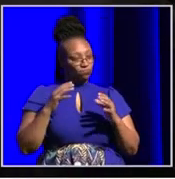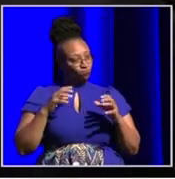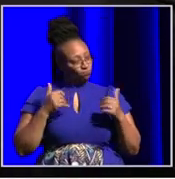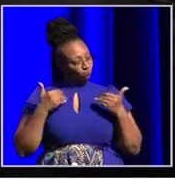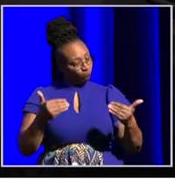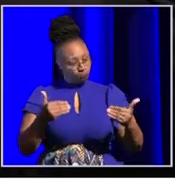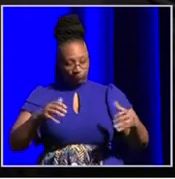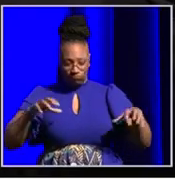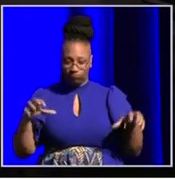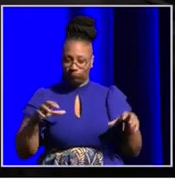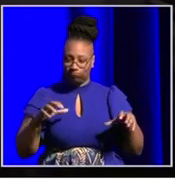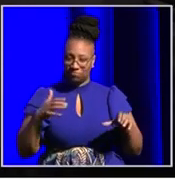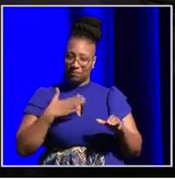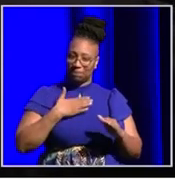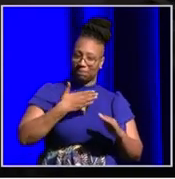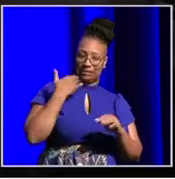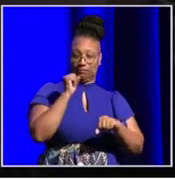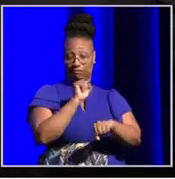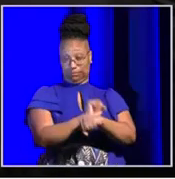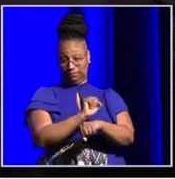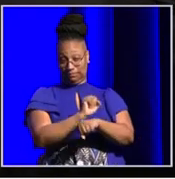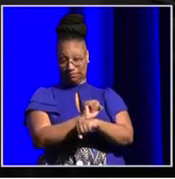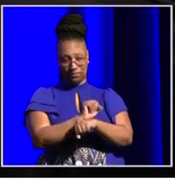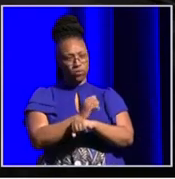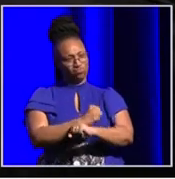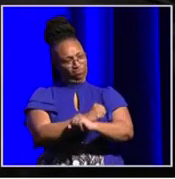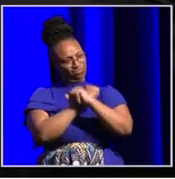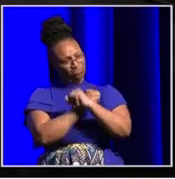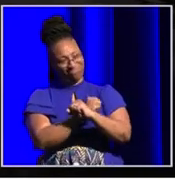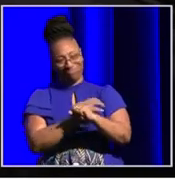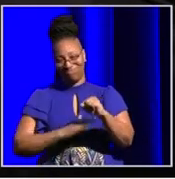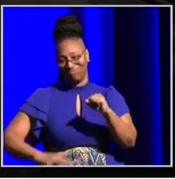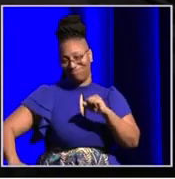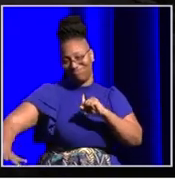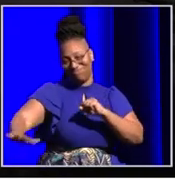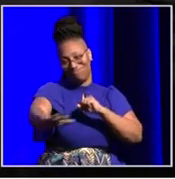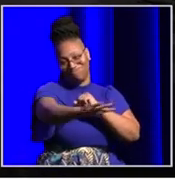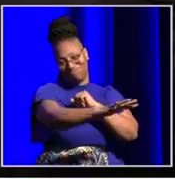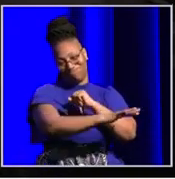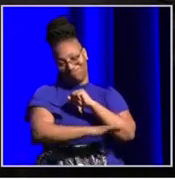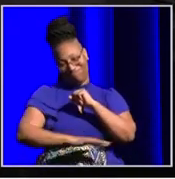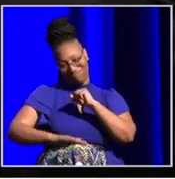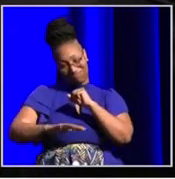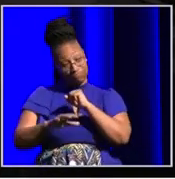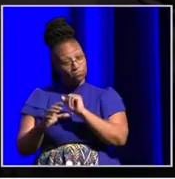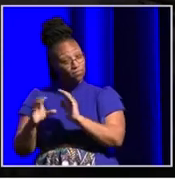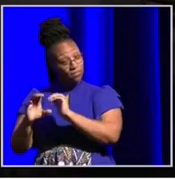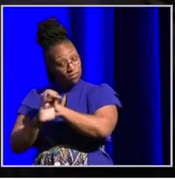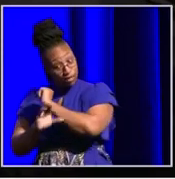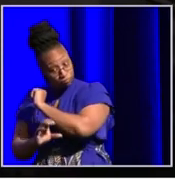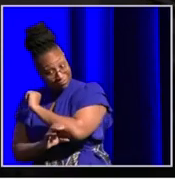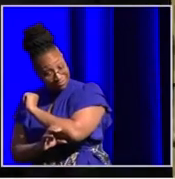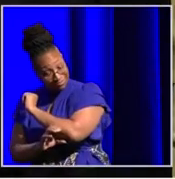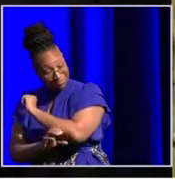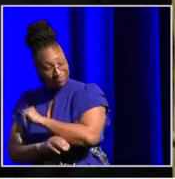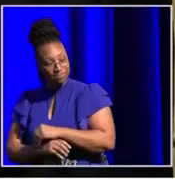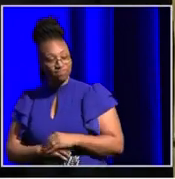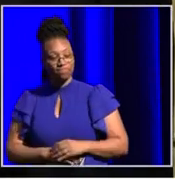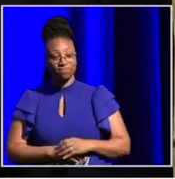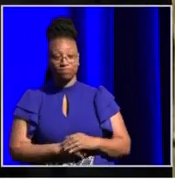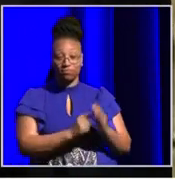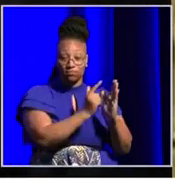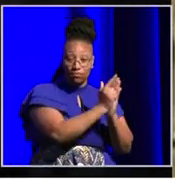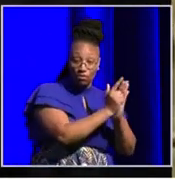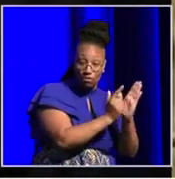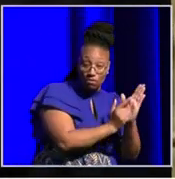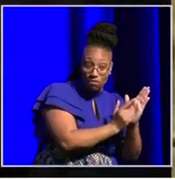protect, and defend. Preserve, protect, and defend the Constitution of the United States. The Constitution of the United States. And the District of Columbia